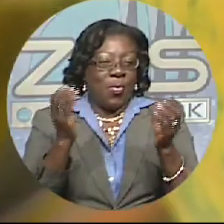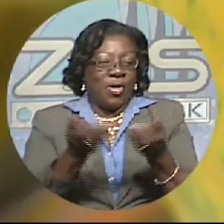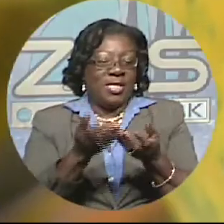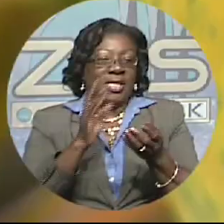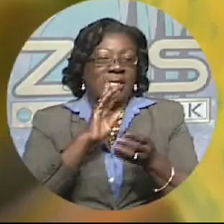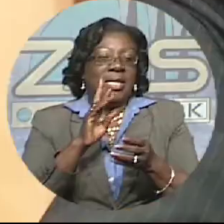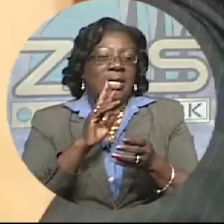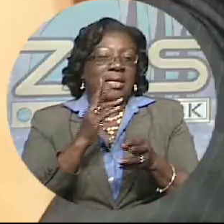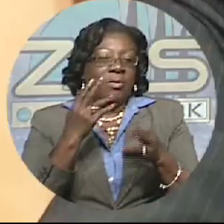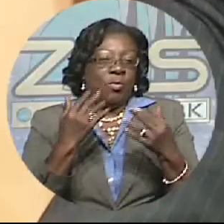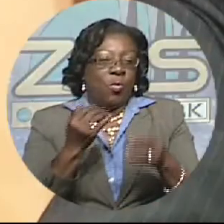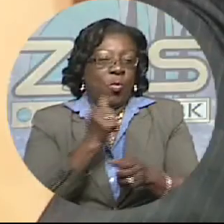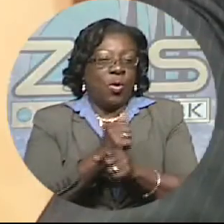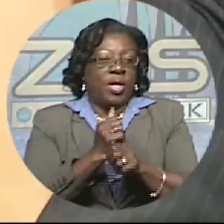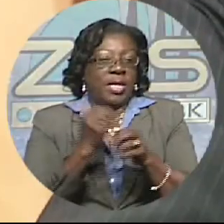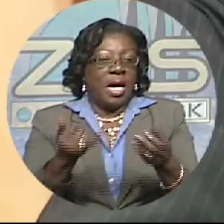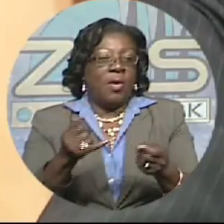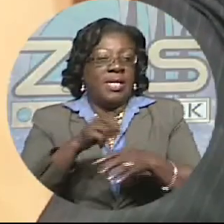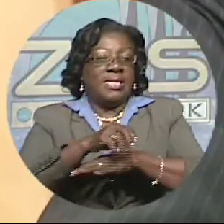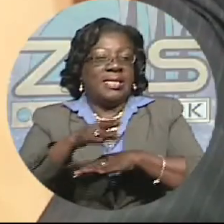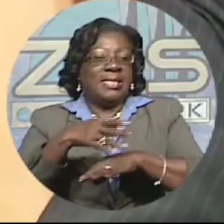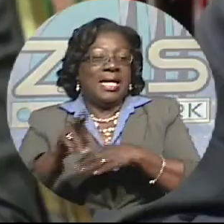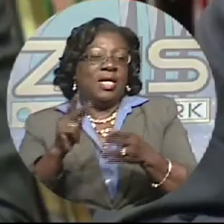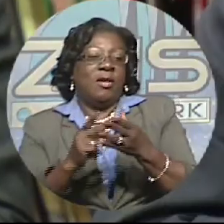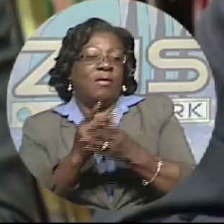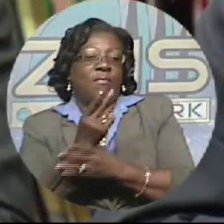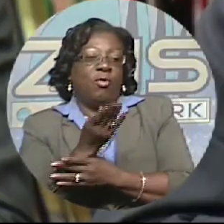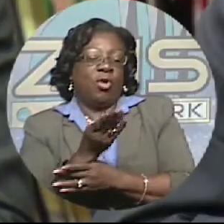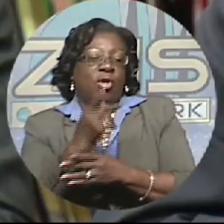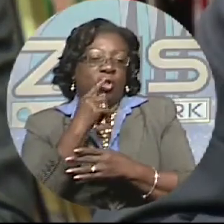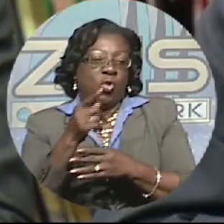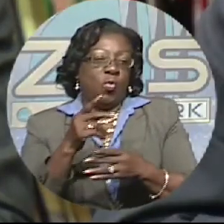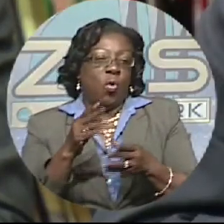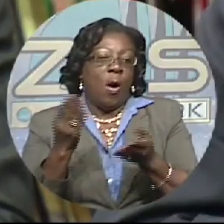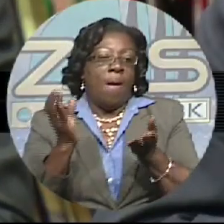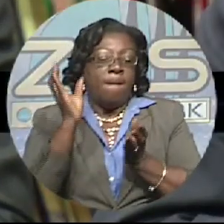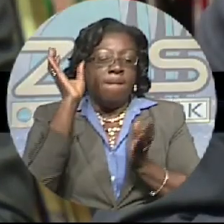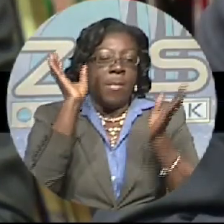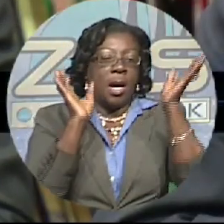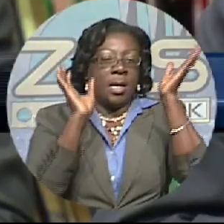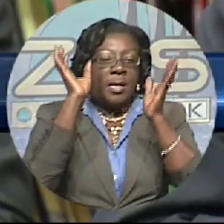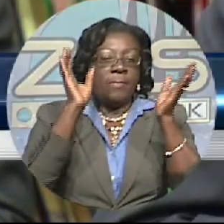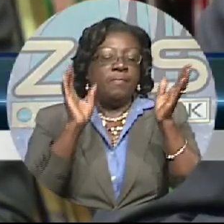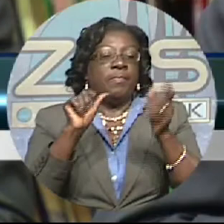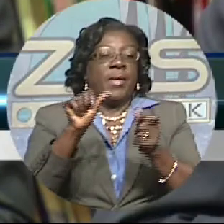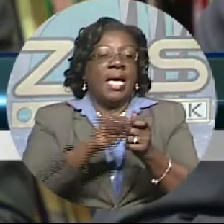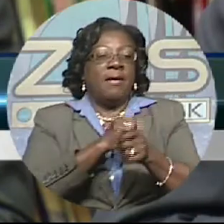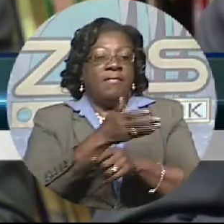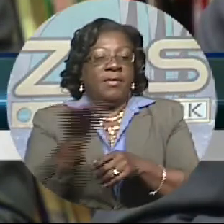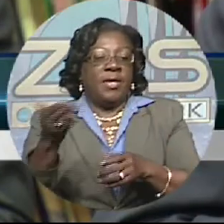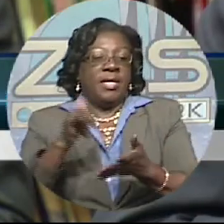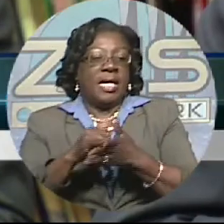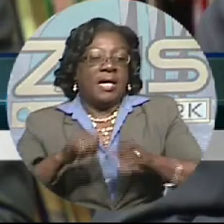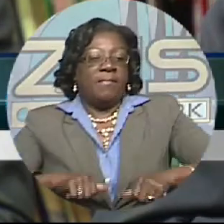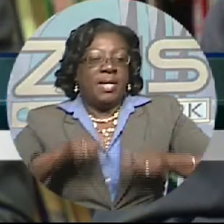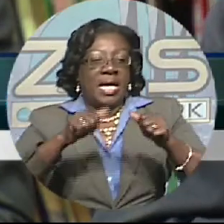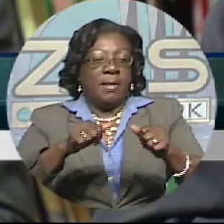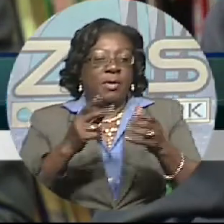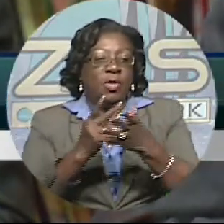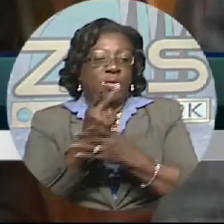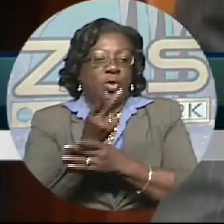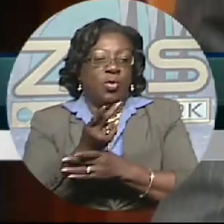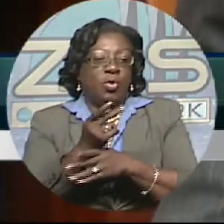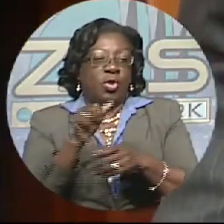market, something Chairman Arnold Forbes is excited about. And everything that they have been able to produce so far have been